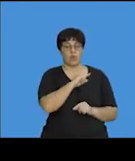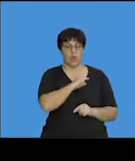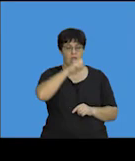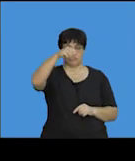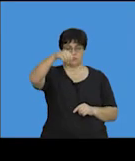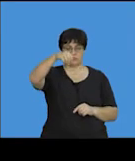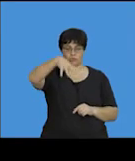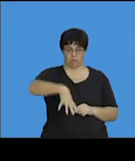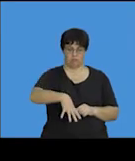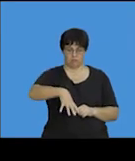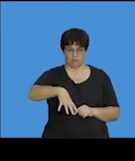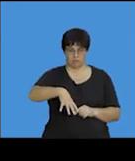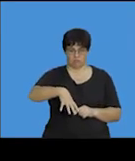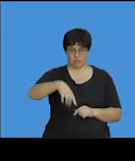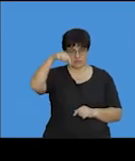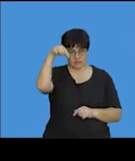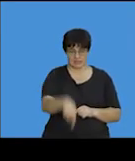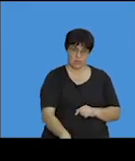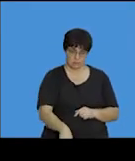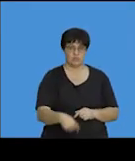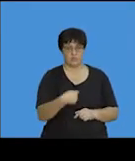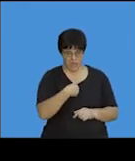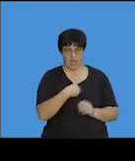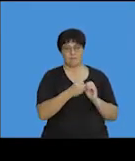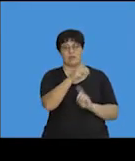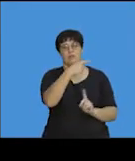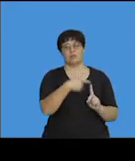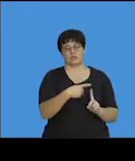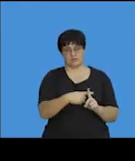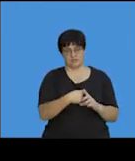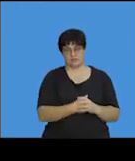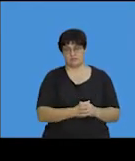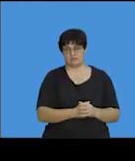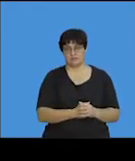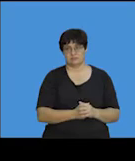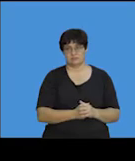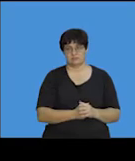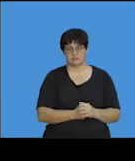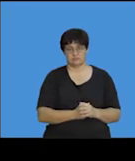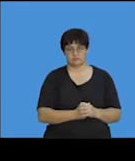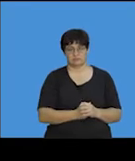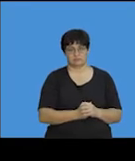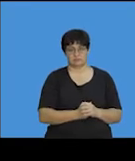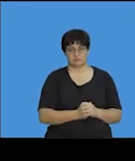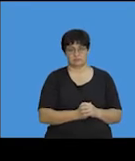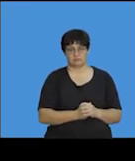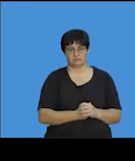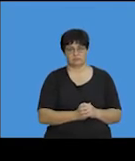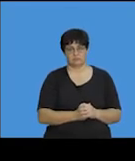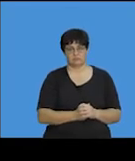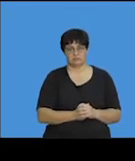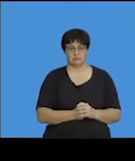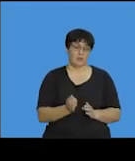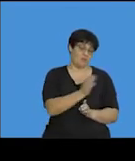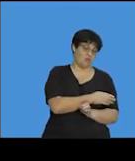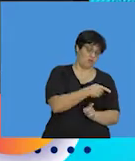been dropped. It's going downwards, so throughout this question, I'm making down positive. Now, it's different to the